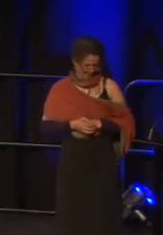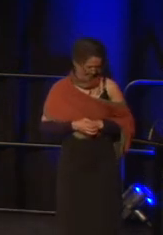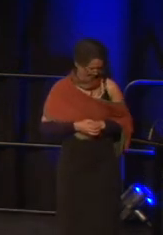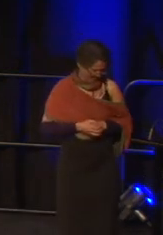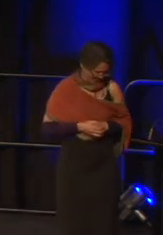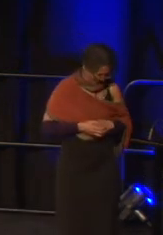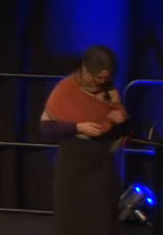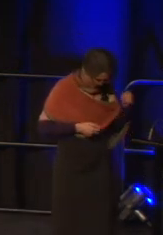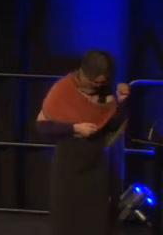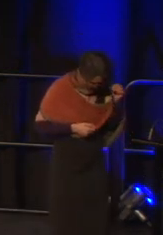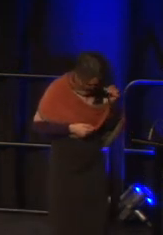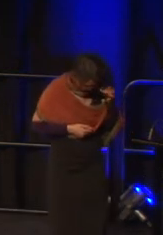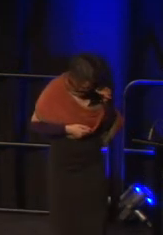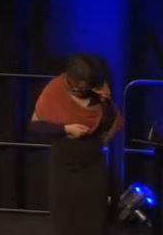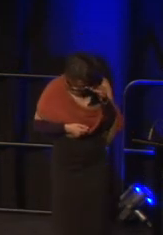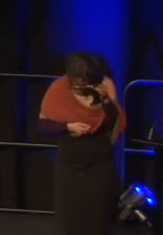Okay, so that's...